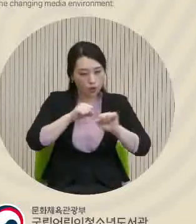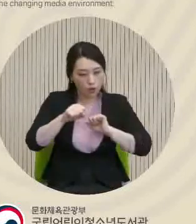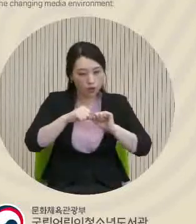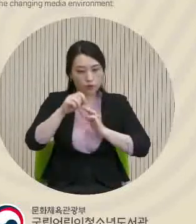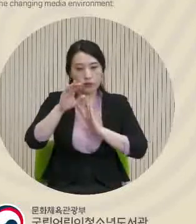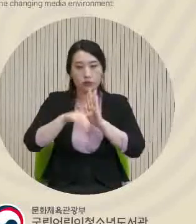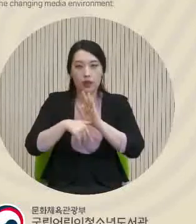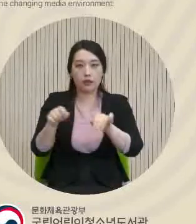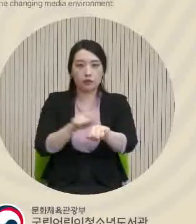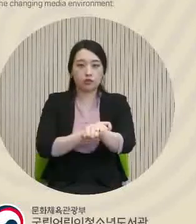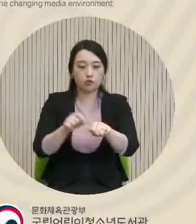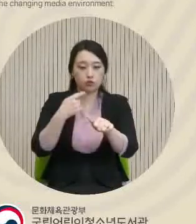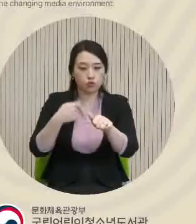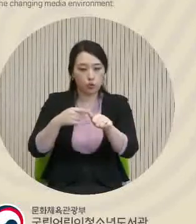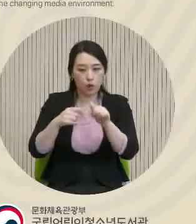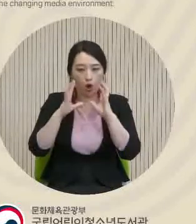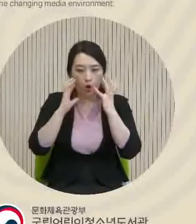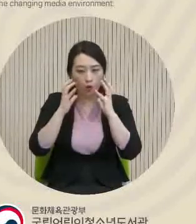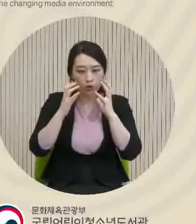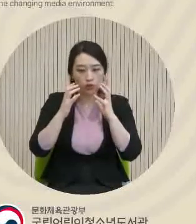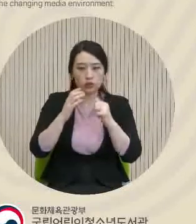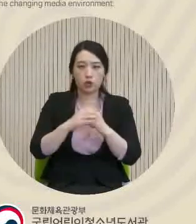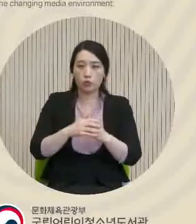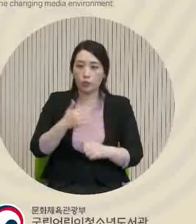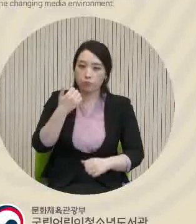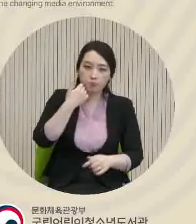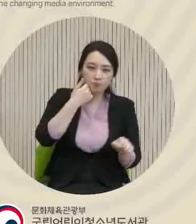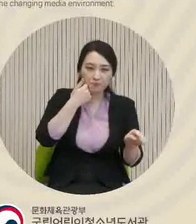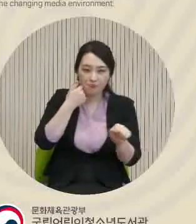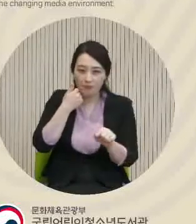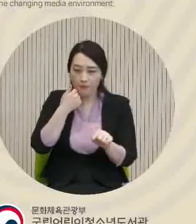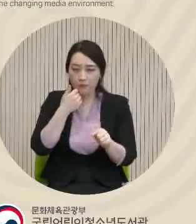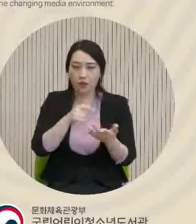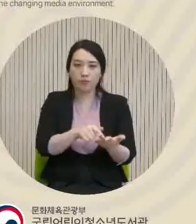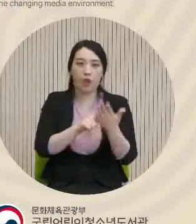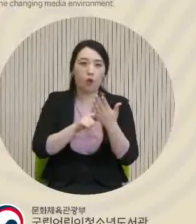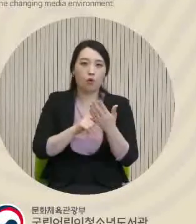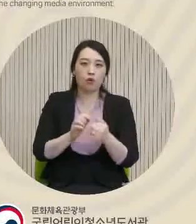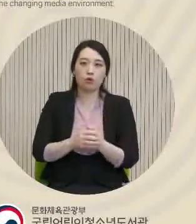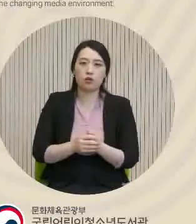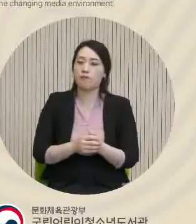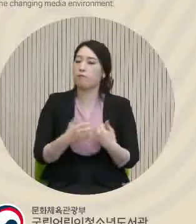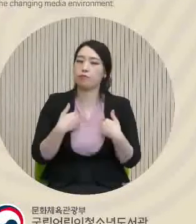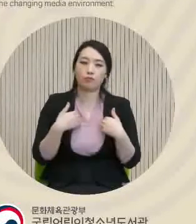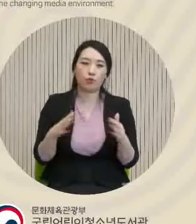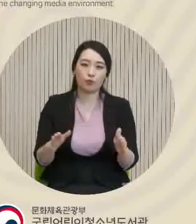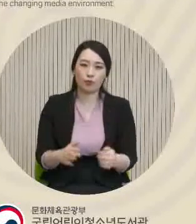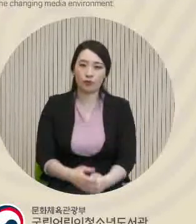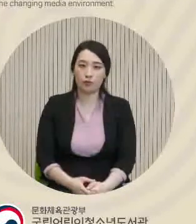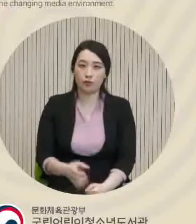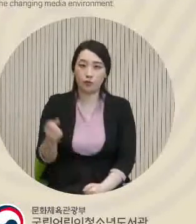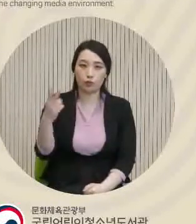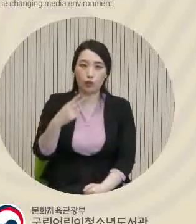cautiously in order to protect their privacy. So we make sure the ID of children are